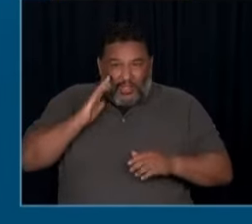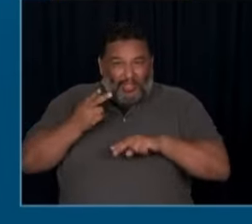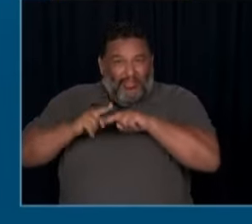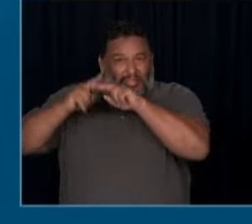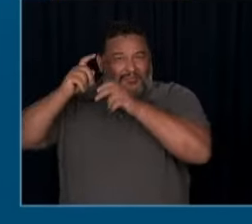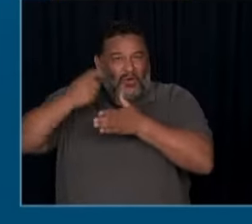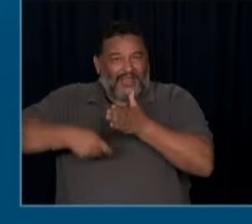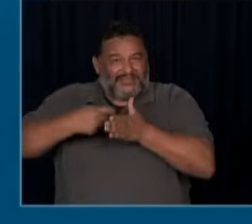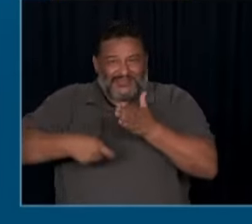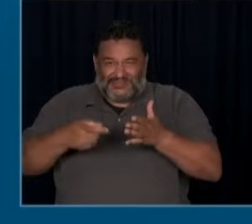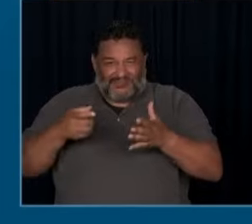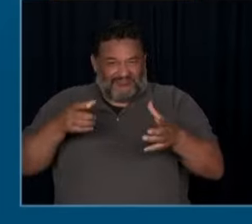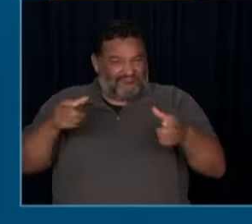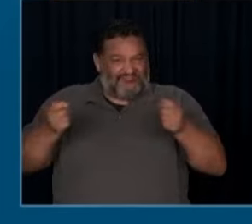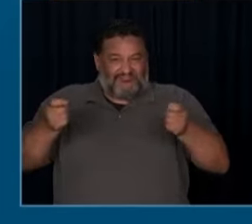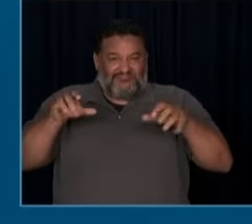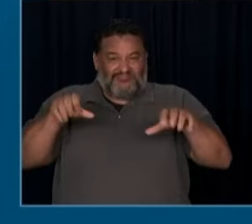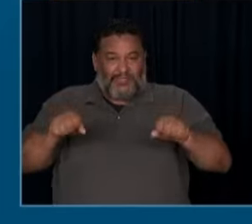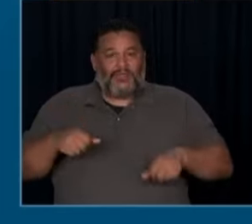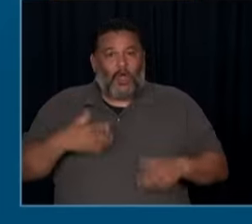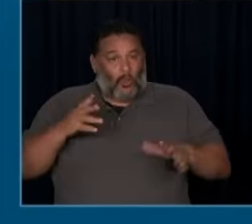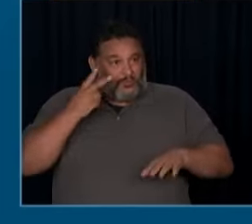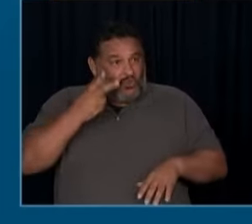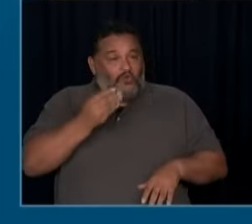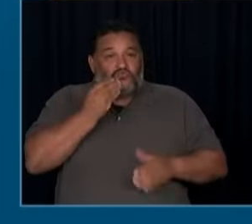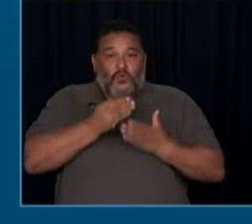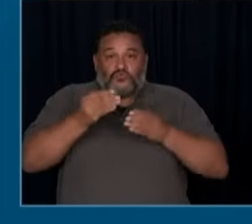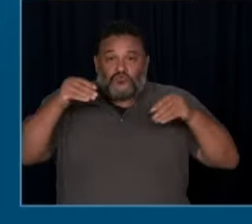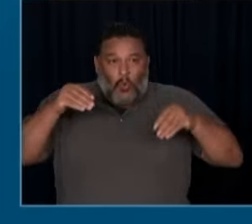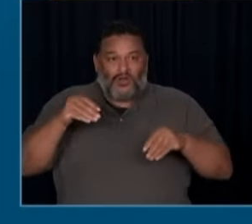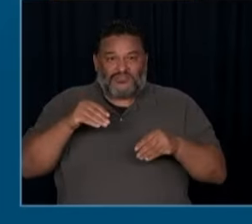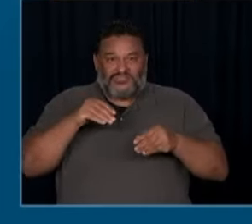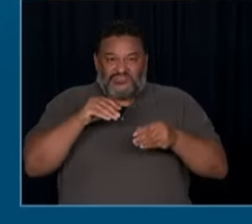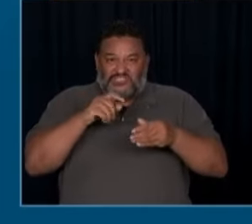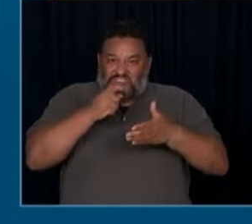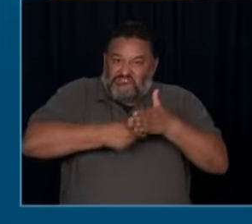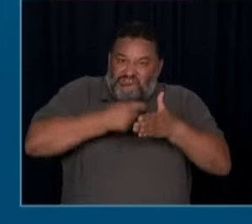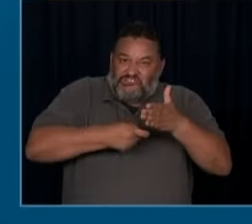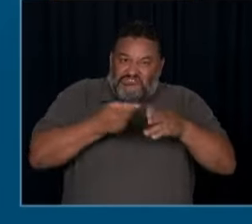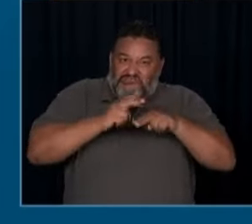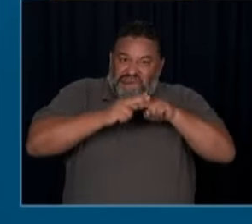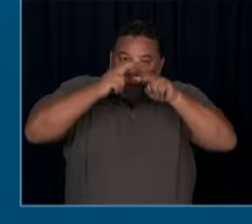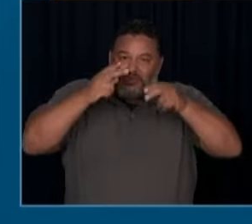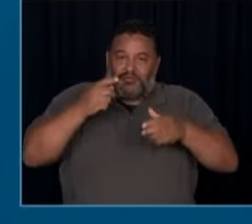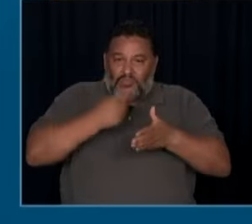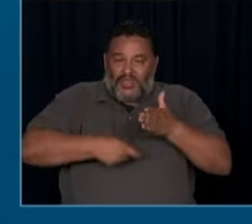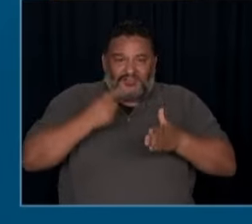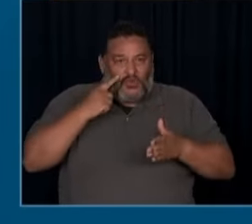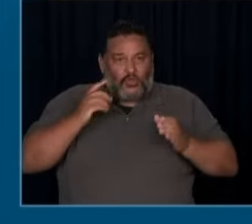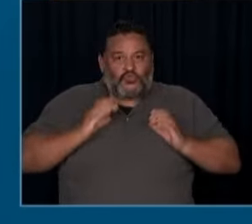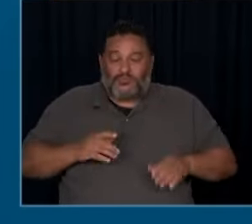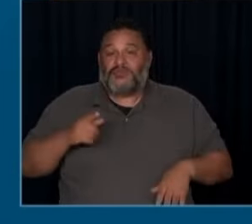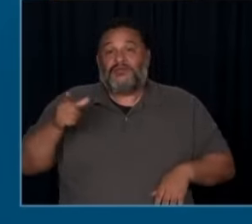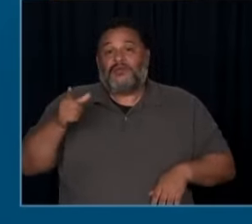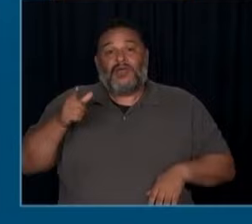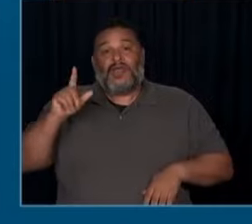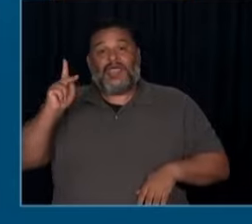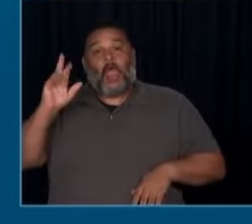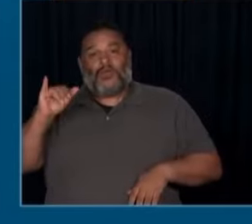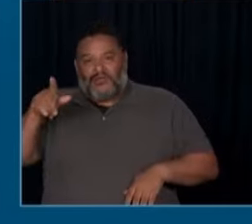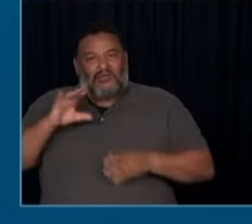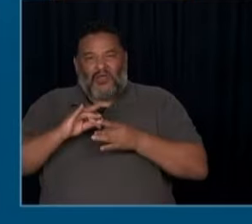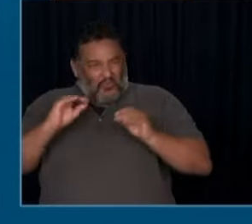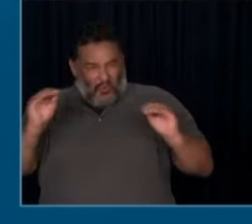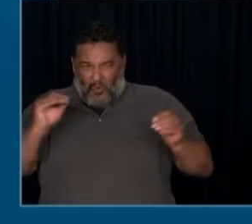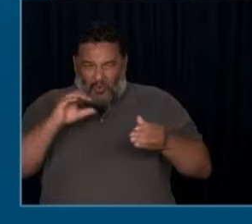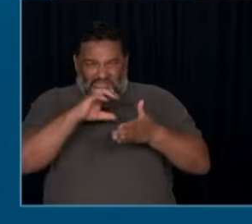saw a lot of the grocery stores already gouging our consumers. Kari Lake, by the way, went on record and says she didn't think there was any gouging of consumers